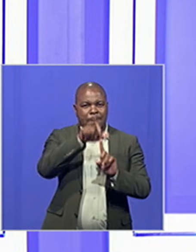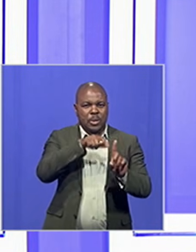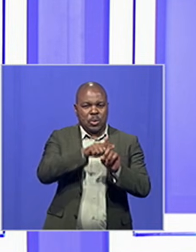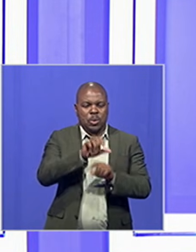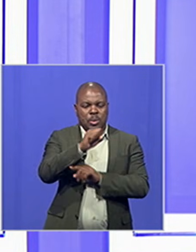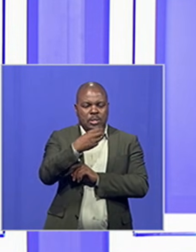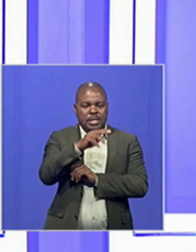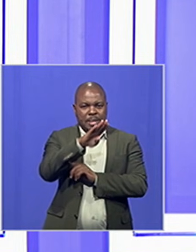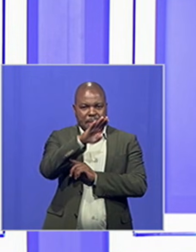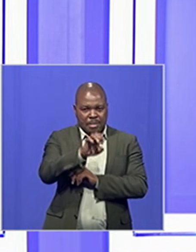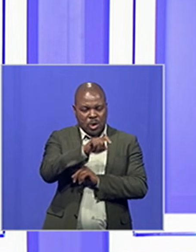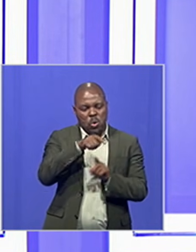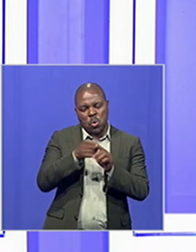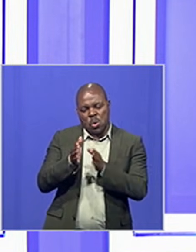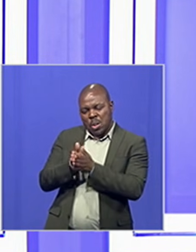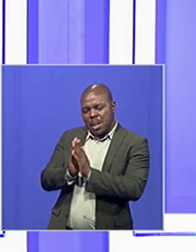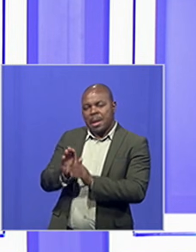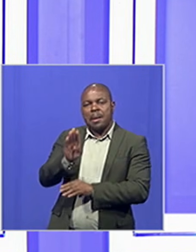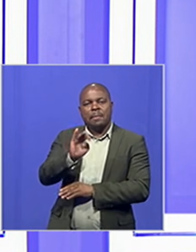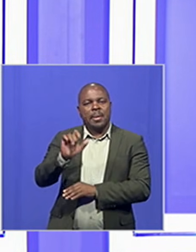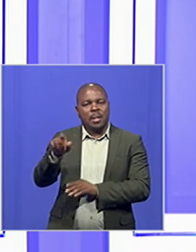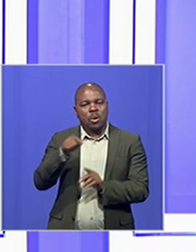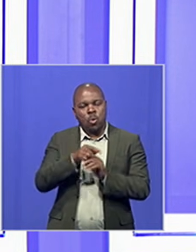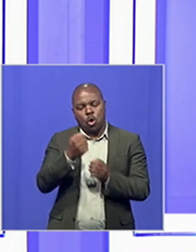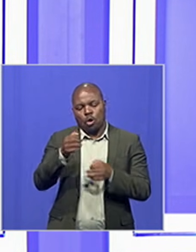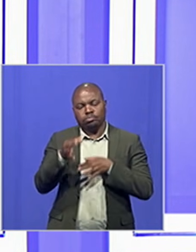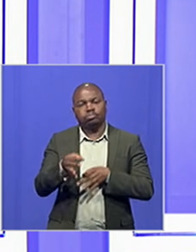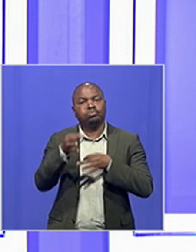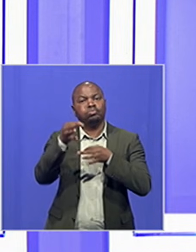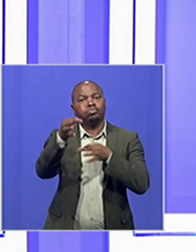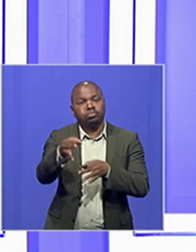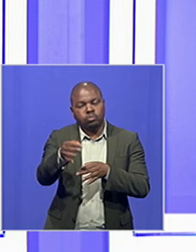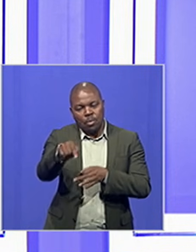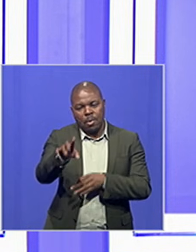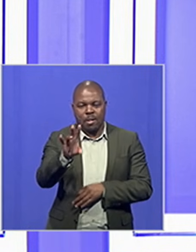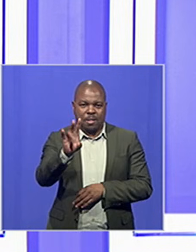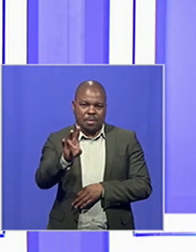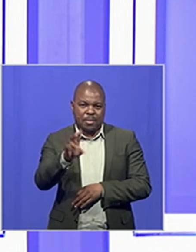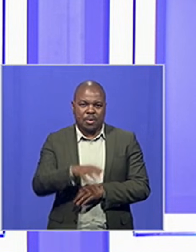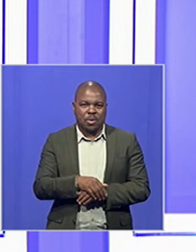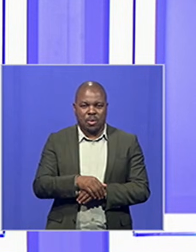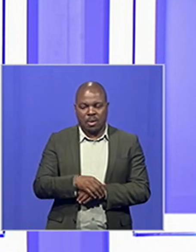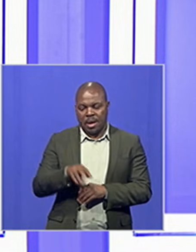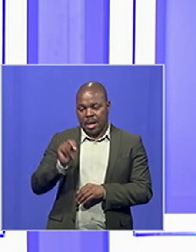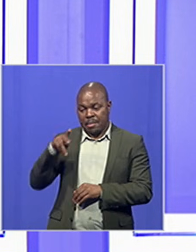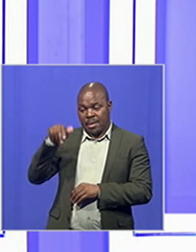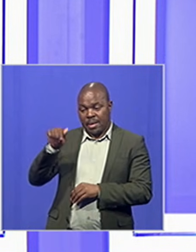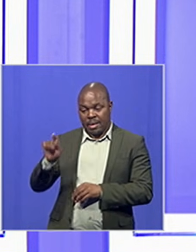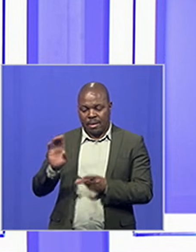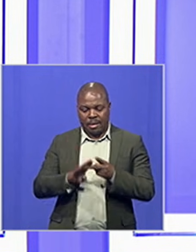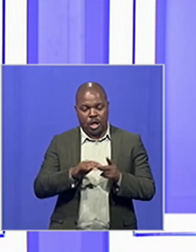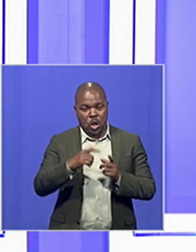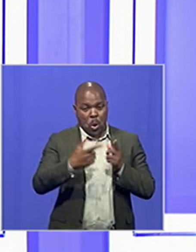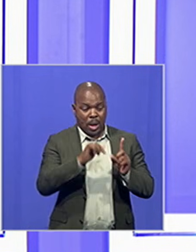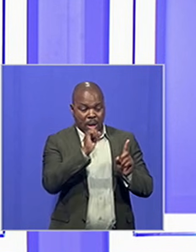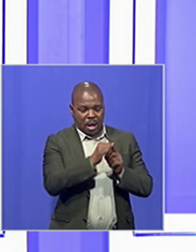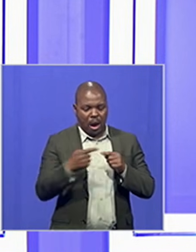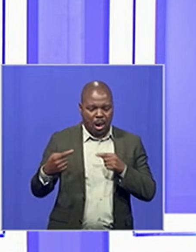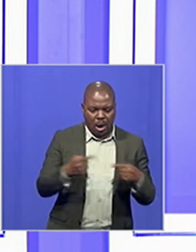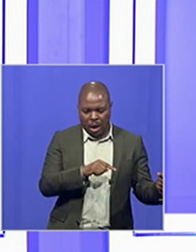yo itsegeng jaaka Shebe Mabena go fitla ka la boraro tebang le go utlwa katlholo. Puso le babueledi ba mmelaelwa ba